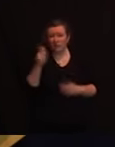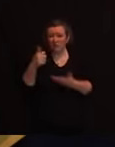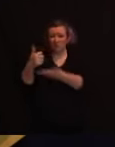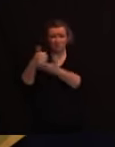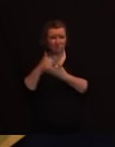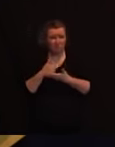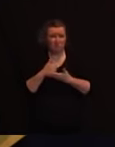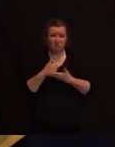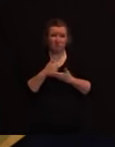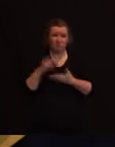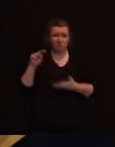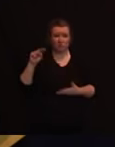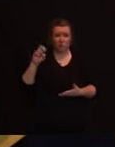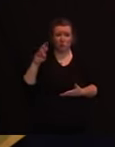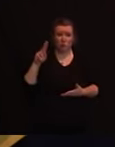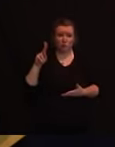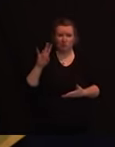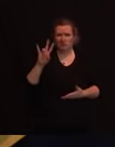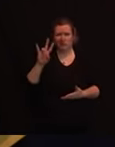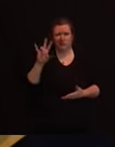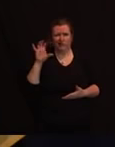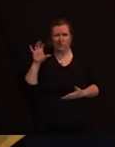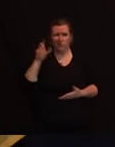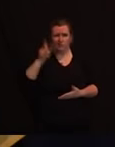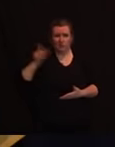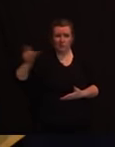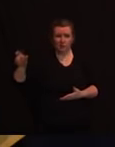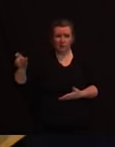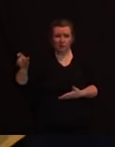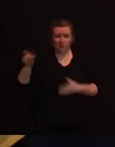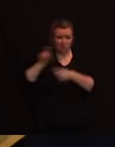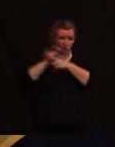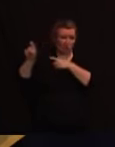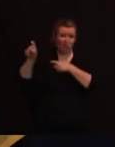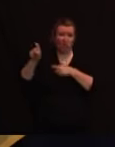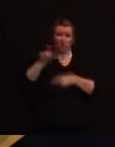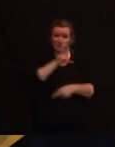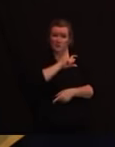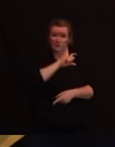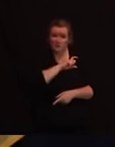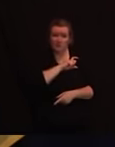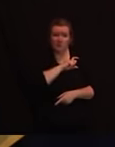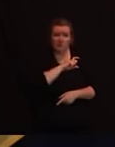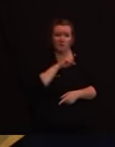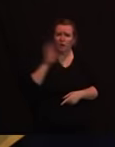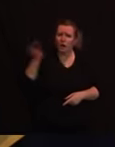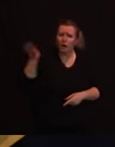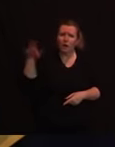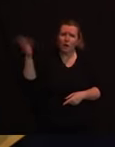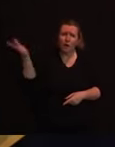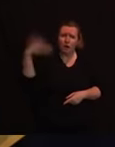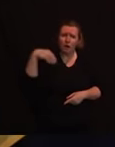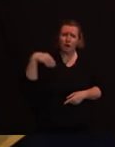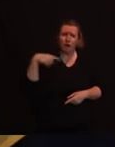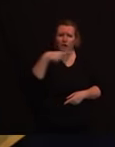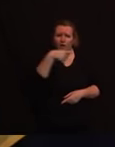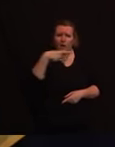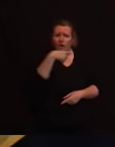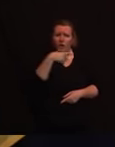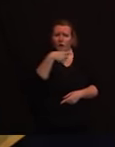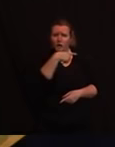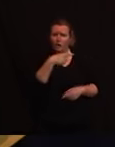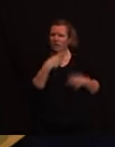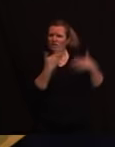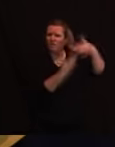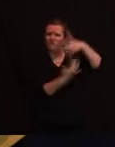Newark, since the executive order was signed, have called the Newark Police Department to ask for them to come break up gatherings and